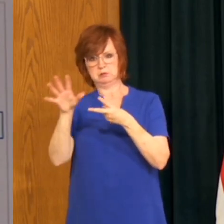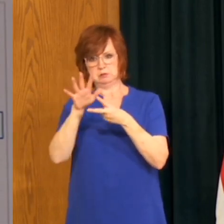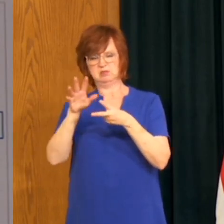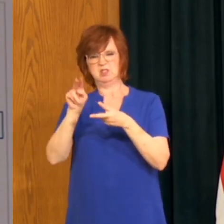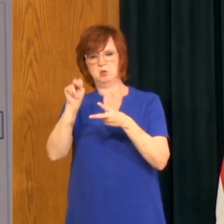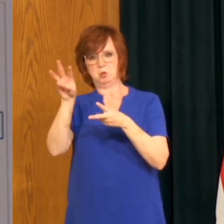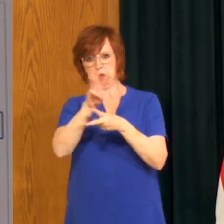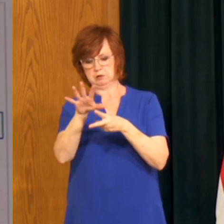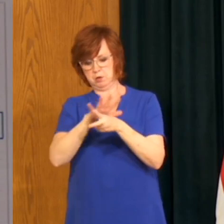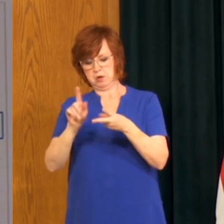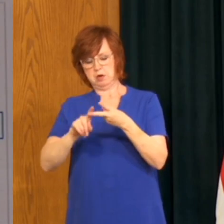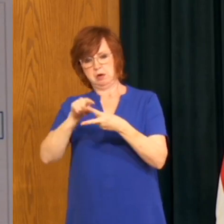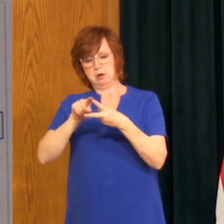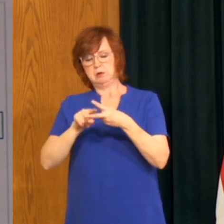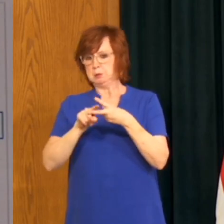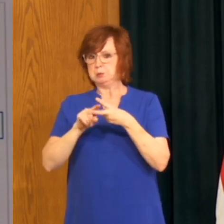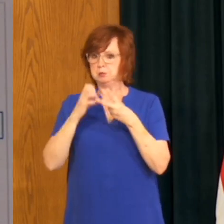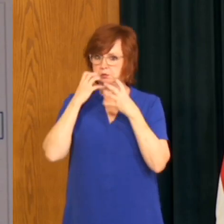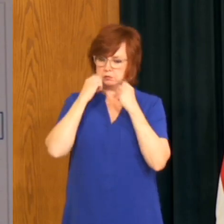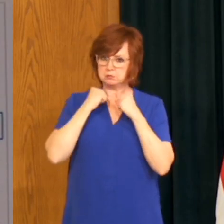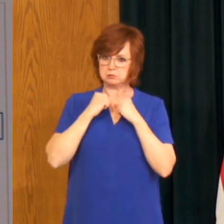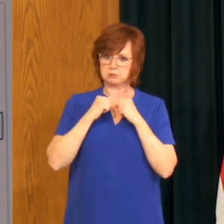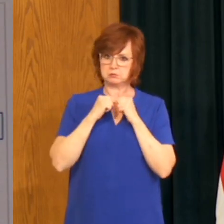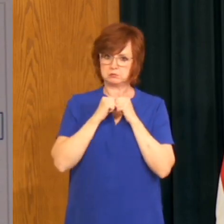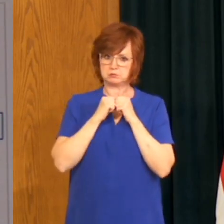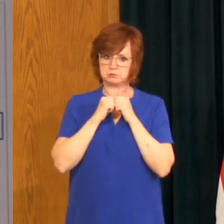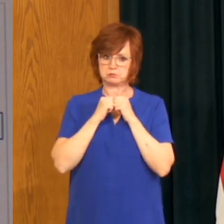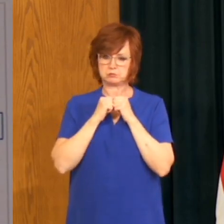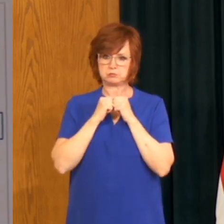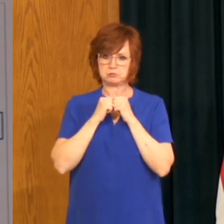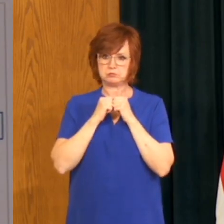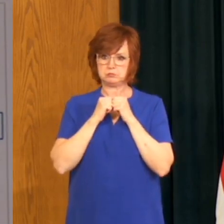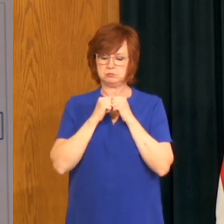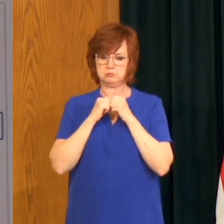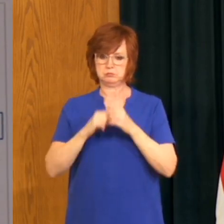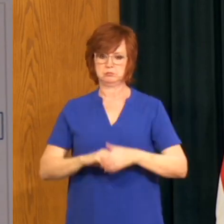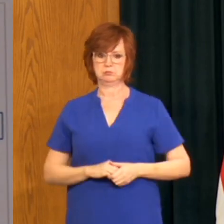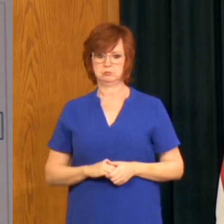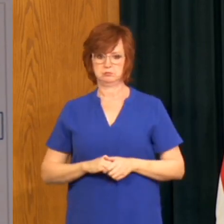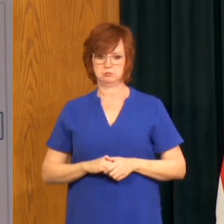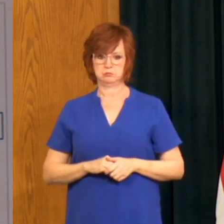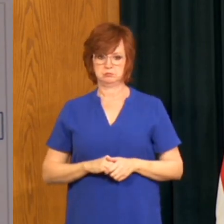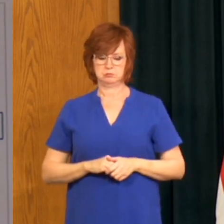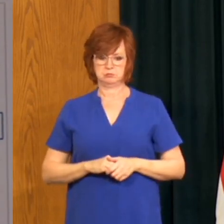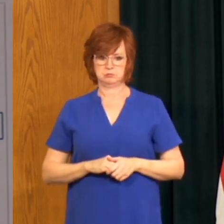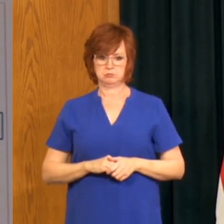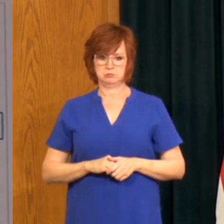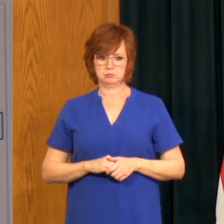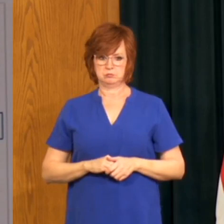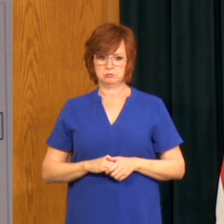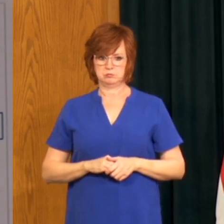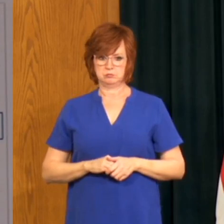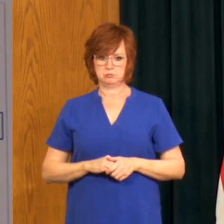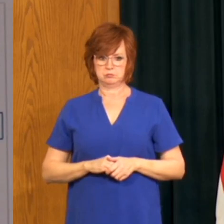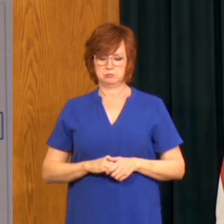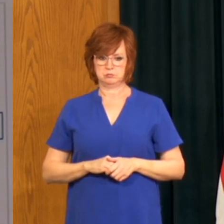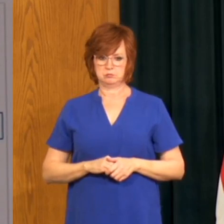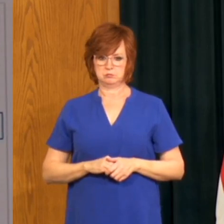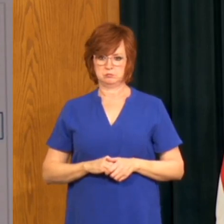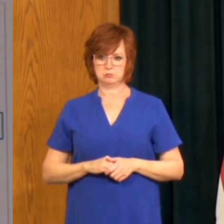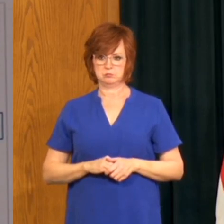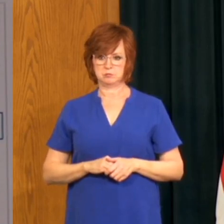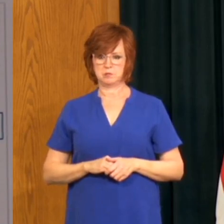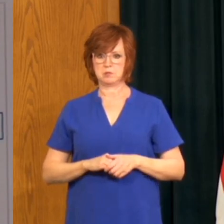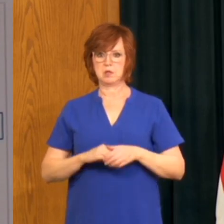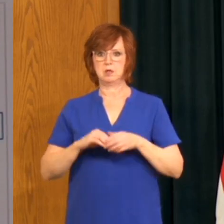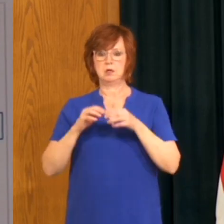have to remember that this is not a place we want to go to. But, if that is the only option, then that will have to be the only option. But we want